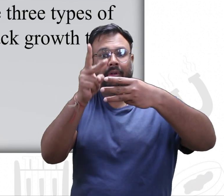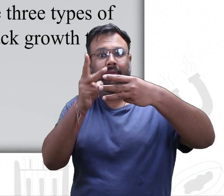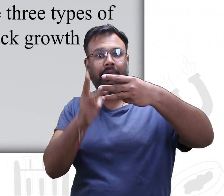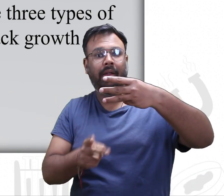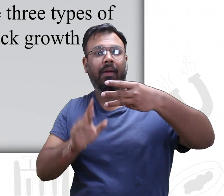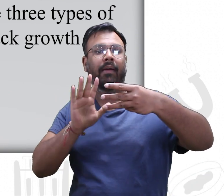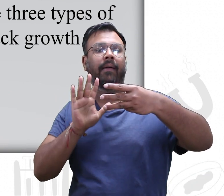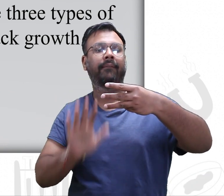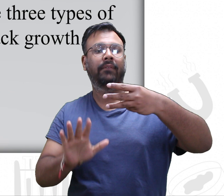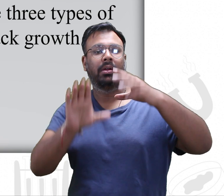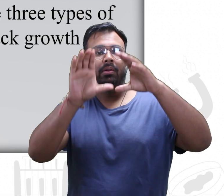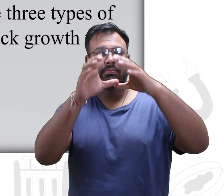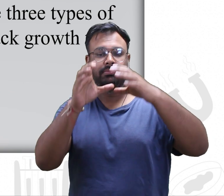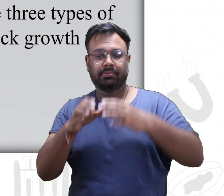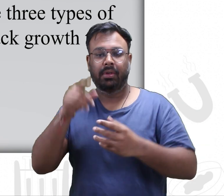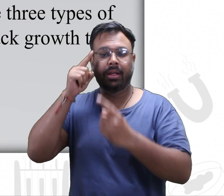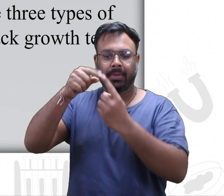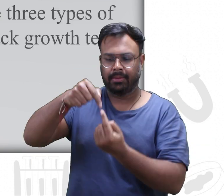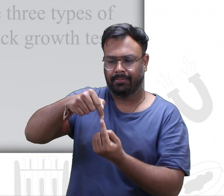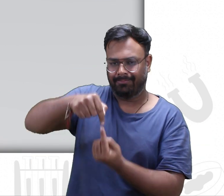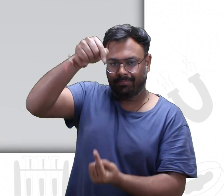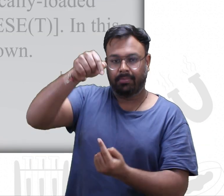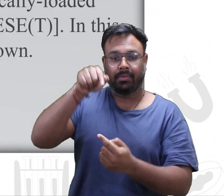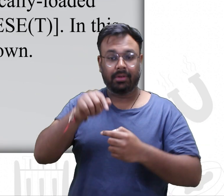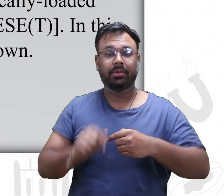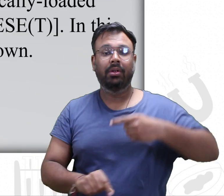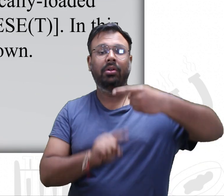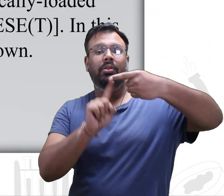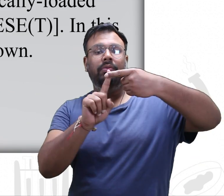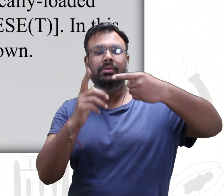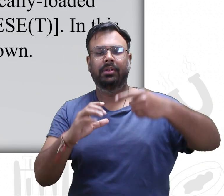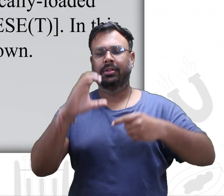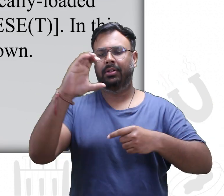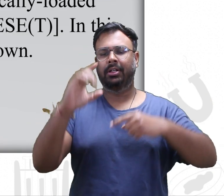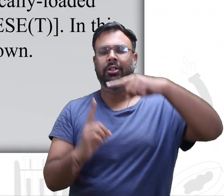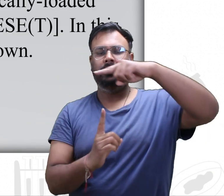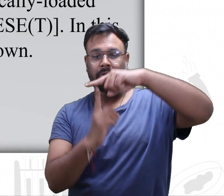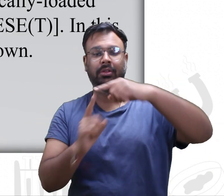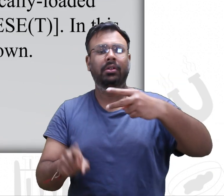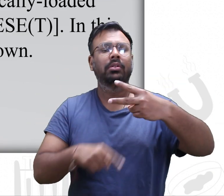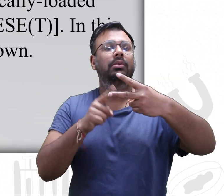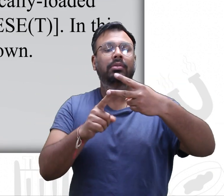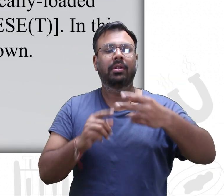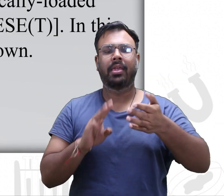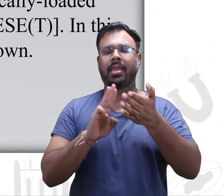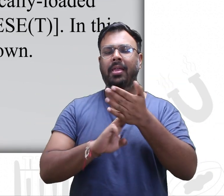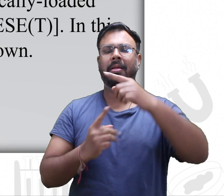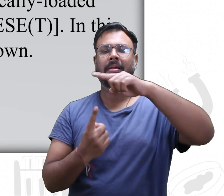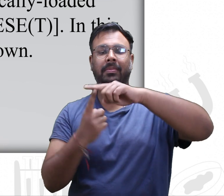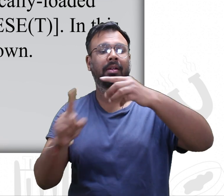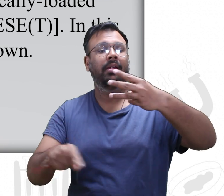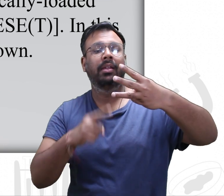of specimens that are used for fatigue crack growth test. They are compact tension specimen, C, T, middle